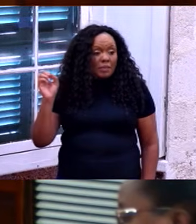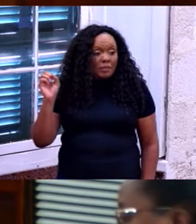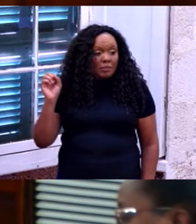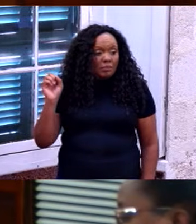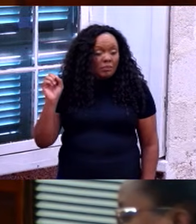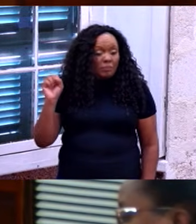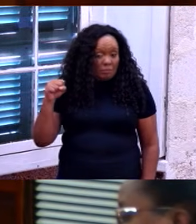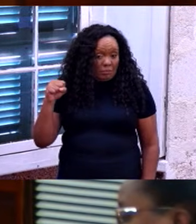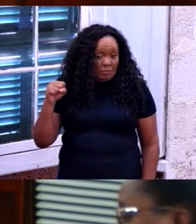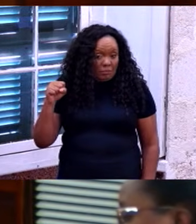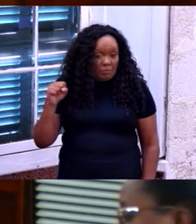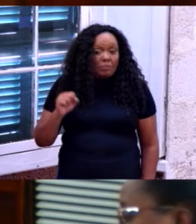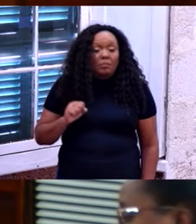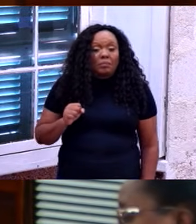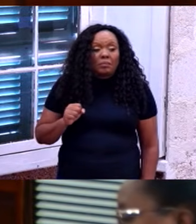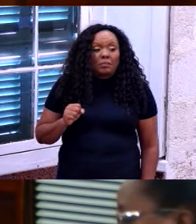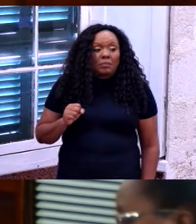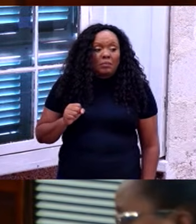in favor,